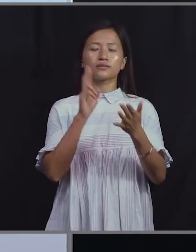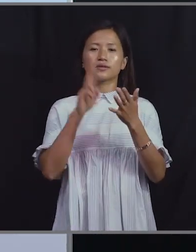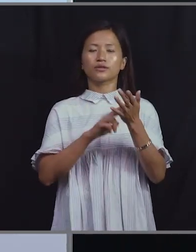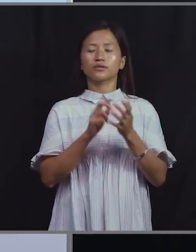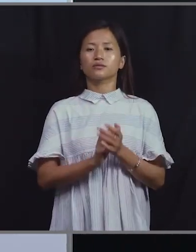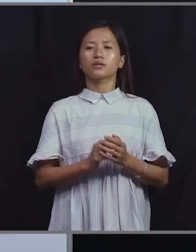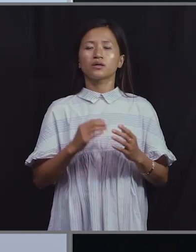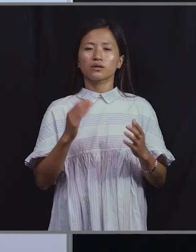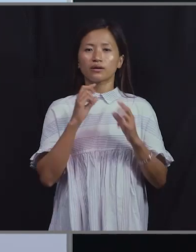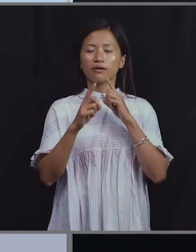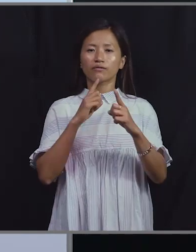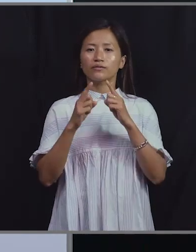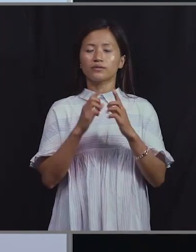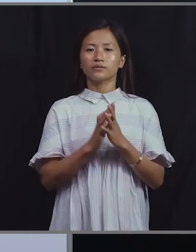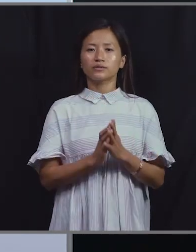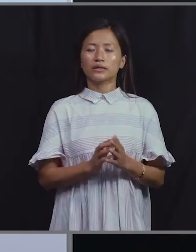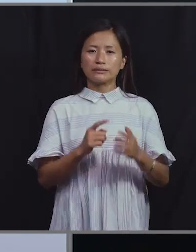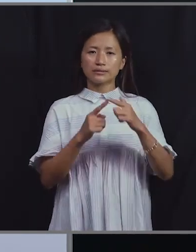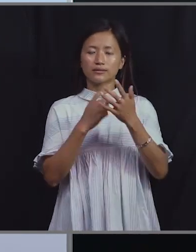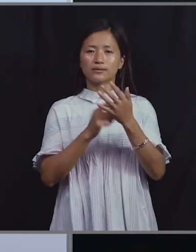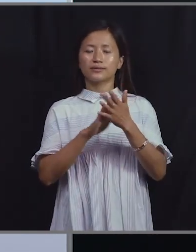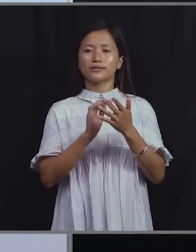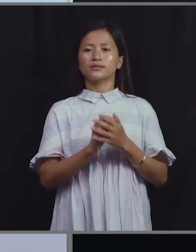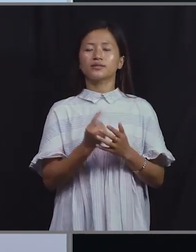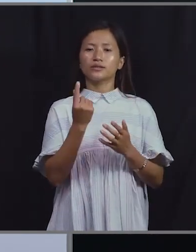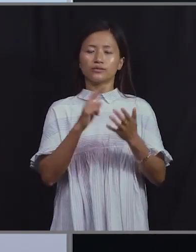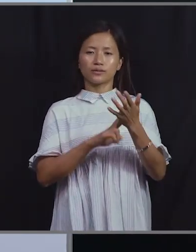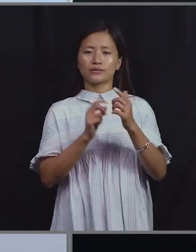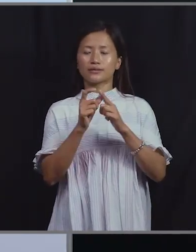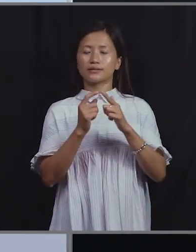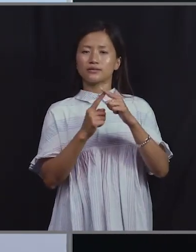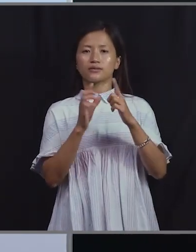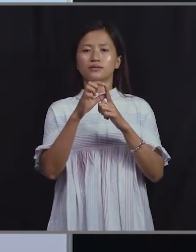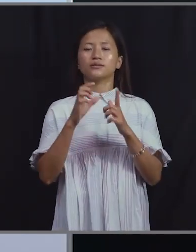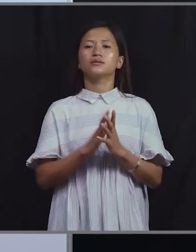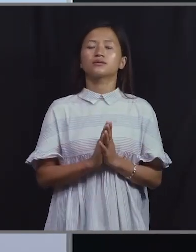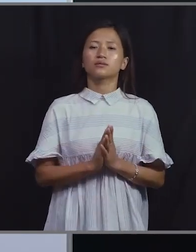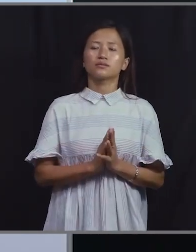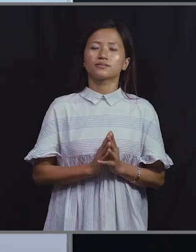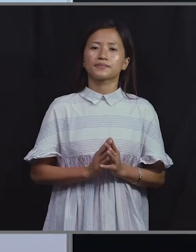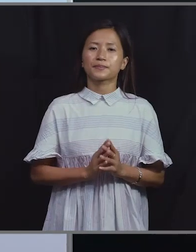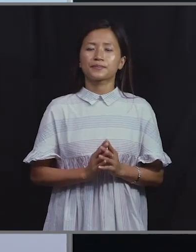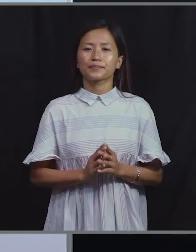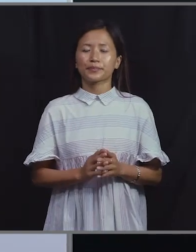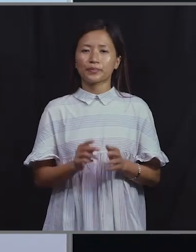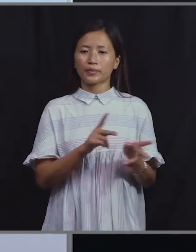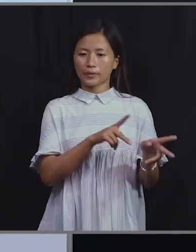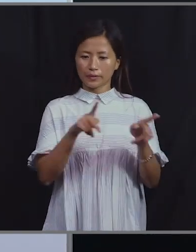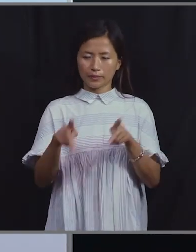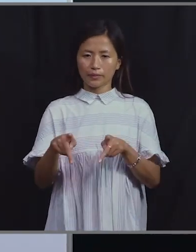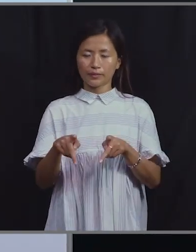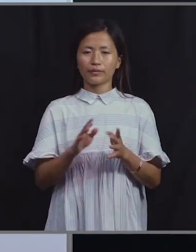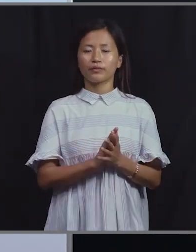Conference on Trade and Development, UNCTD, okay, they prepare a